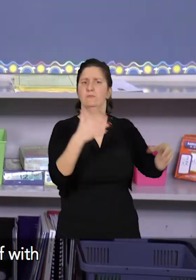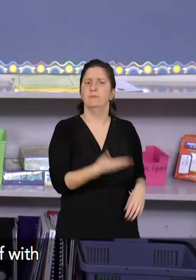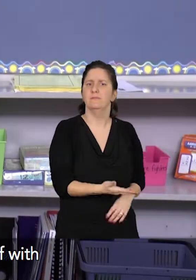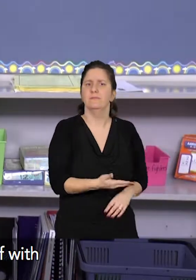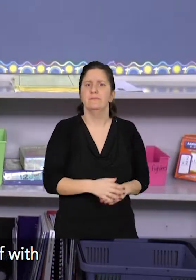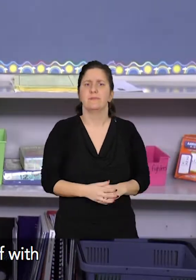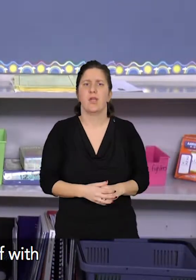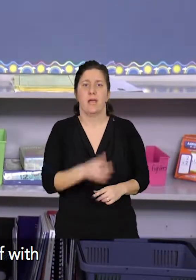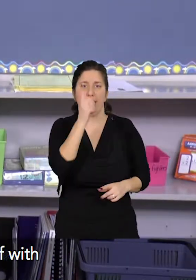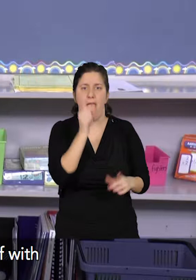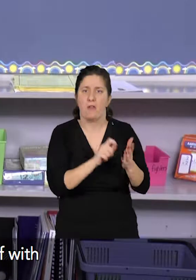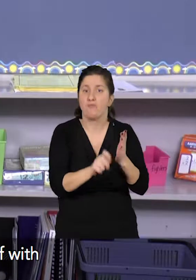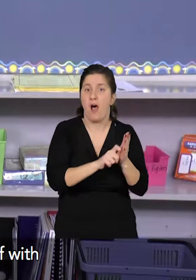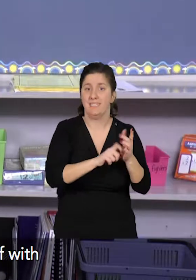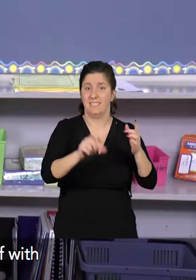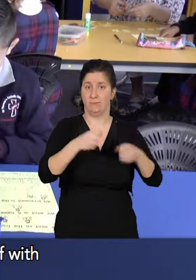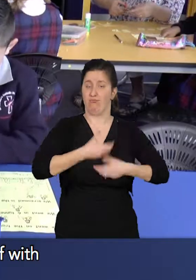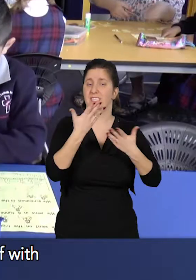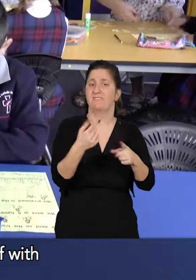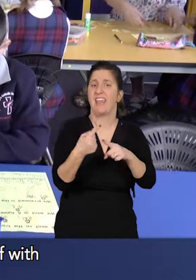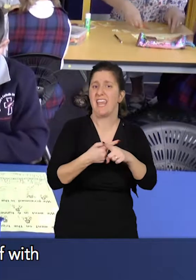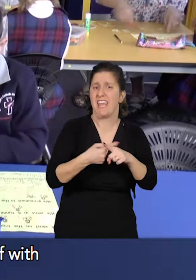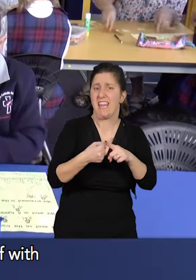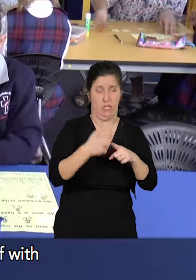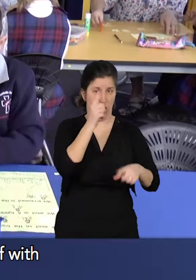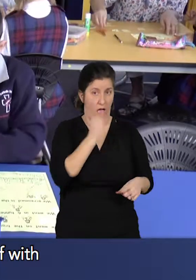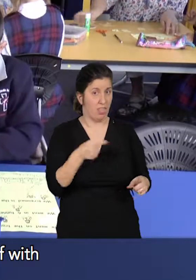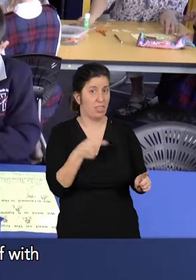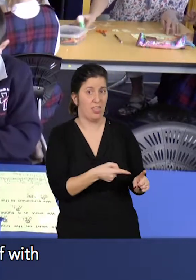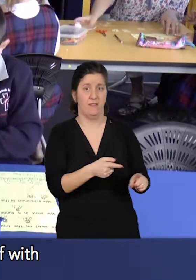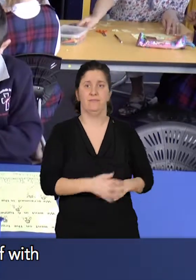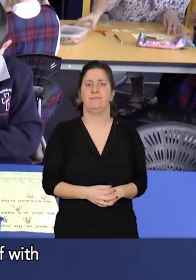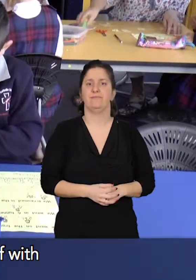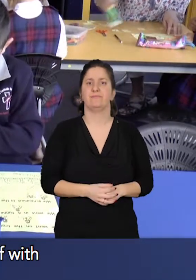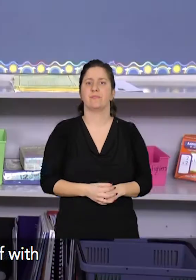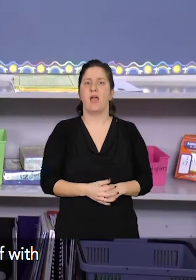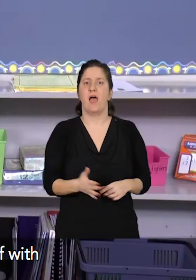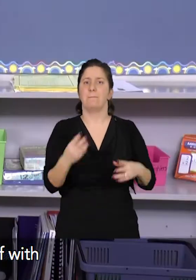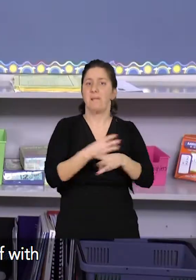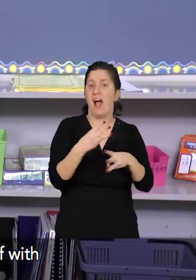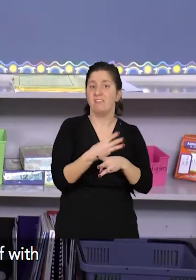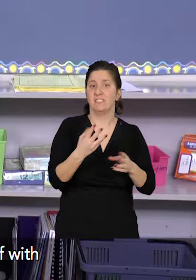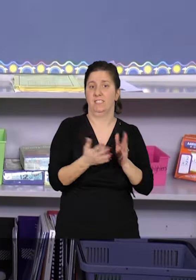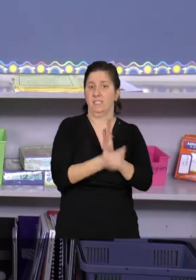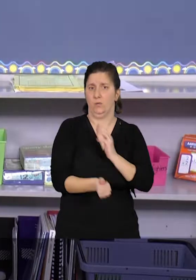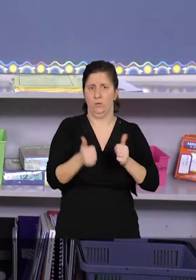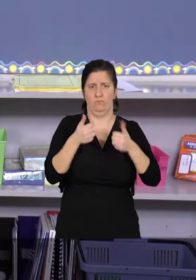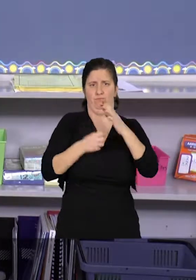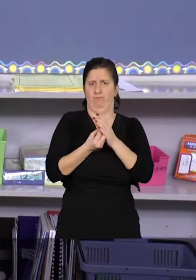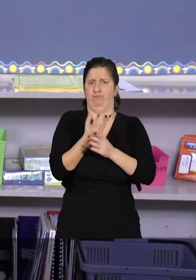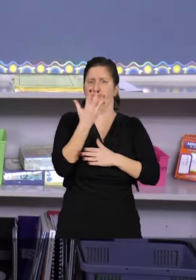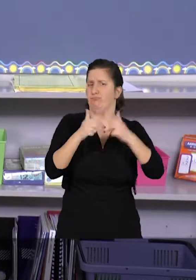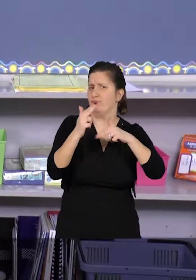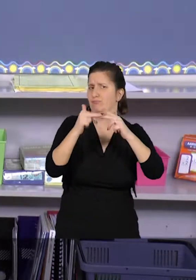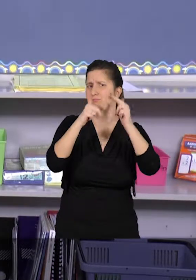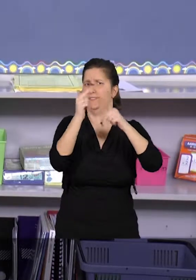himself. He's starting to write, express himself with written English as well. His math